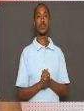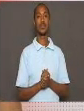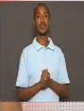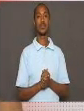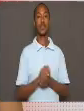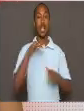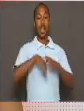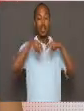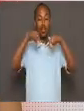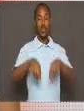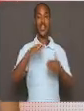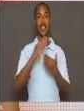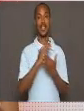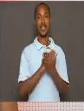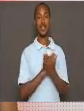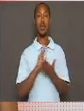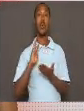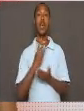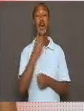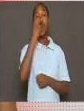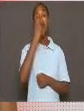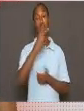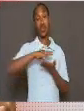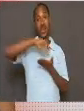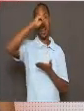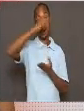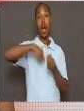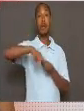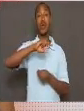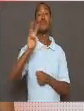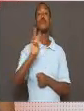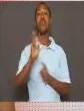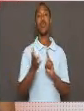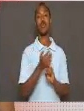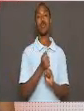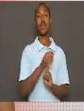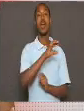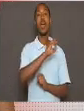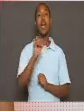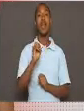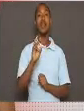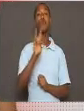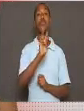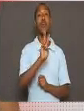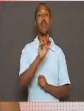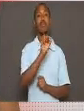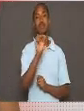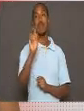In today's lesson, we are going to learn about volume and